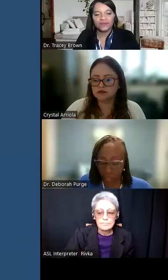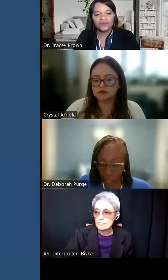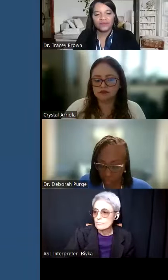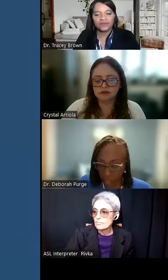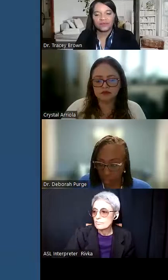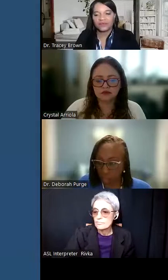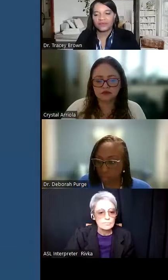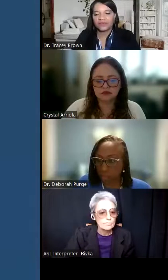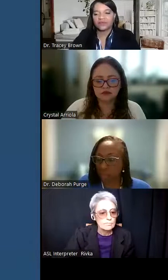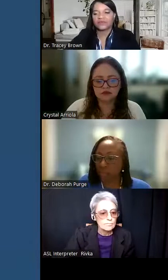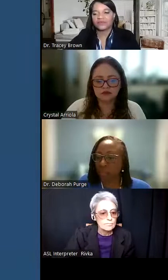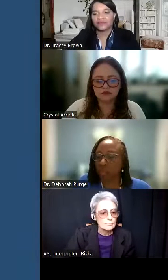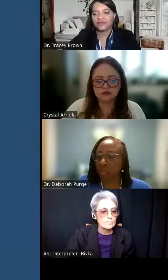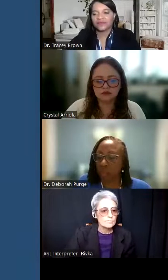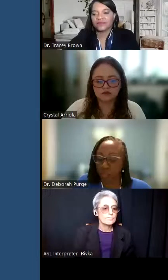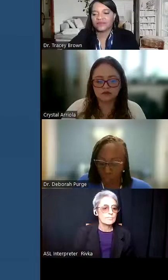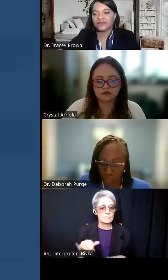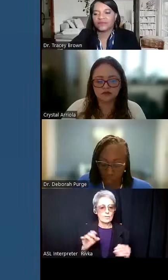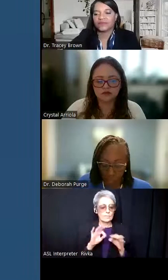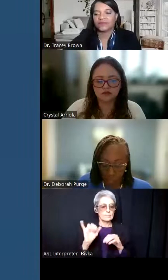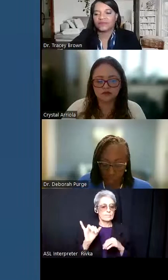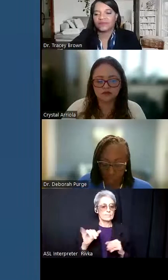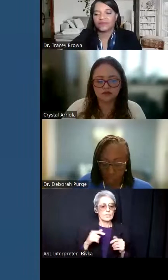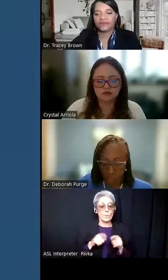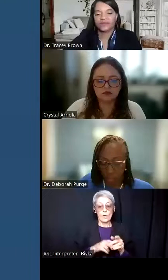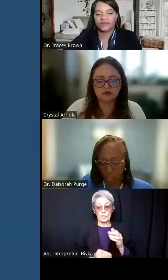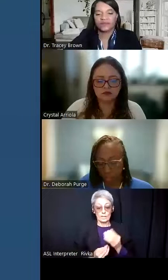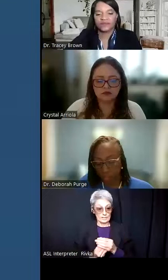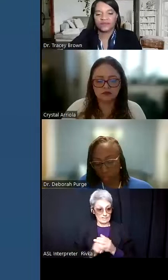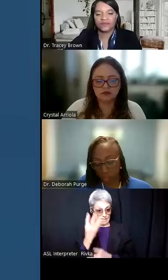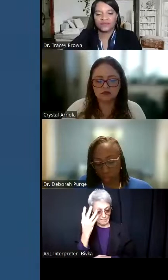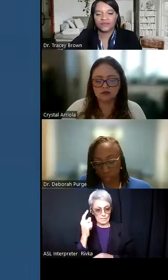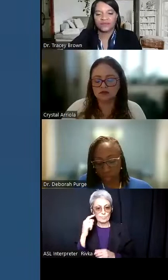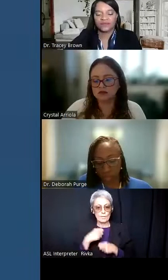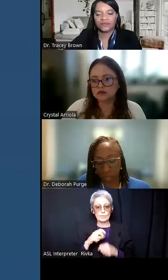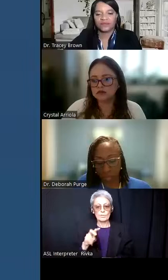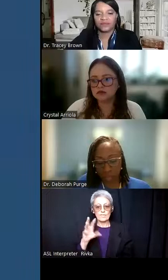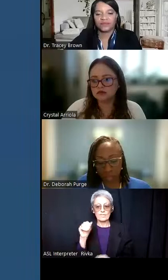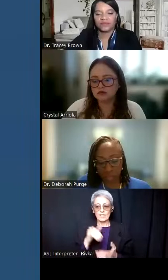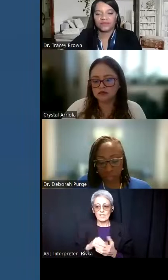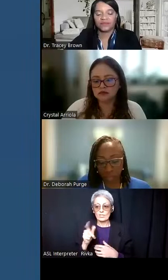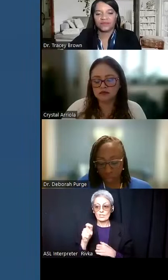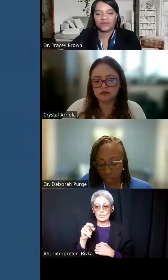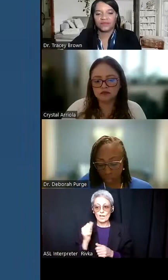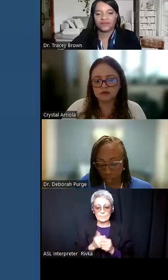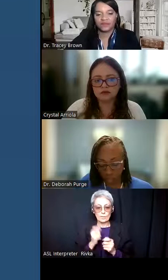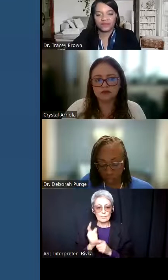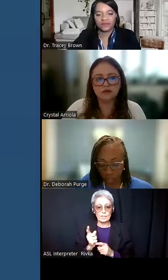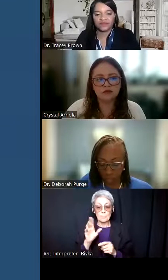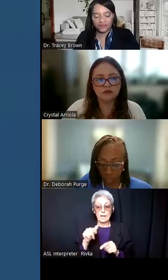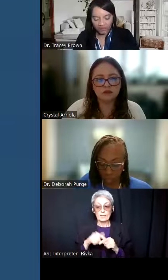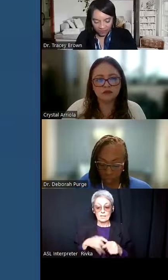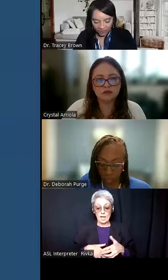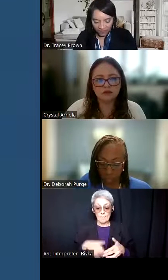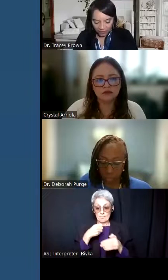As we develop, our brain produces 250,000 neurons every minute. By birth, we'll have 100 billion of